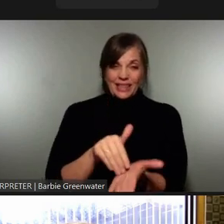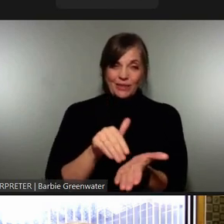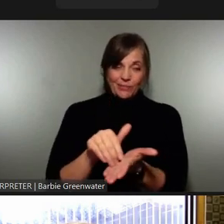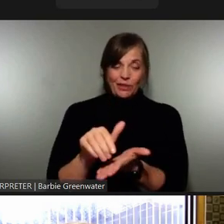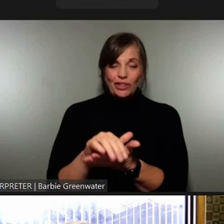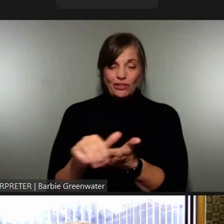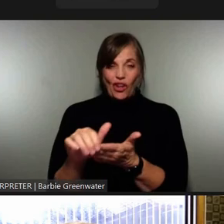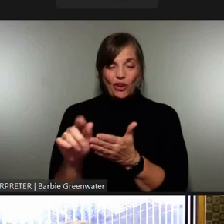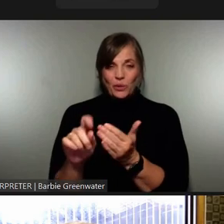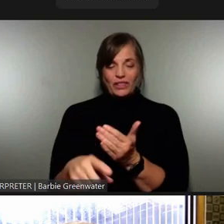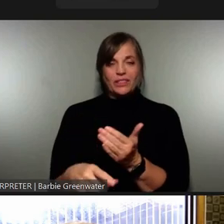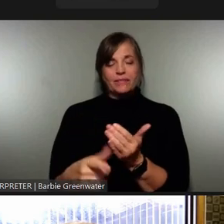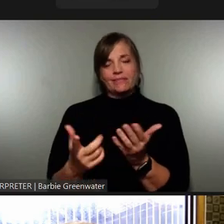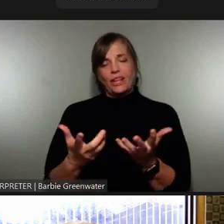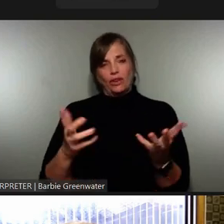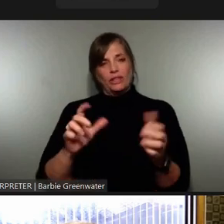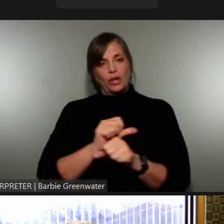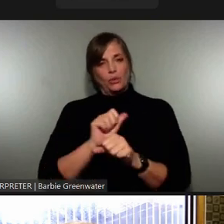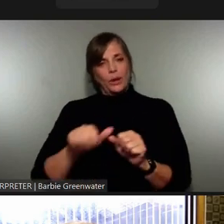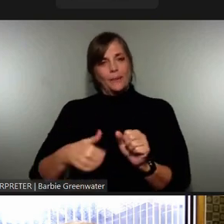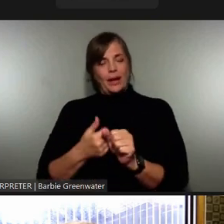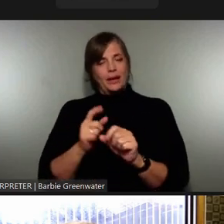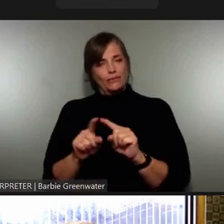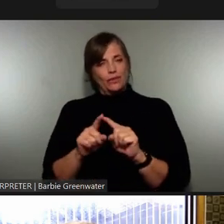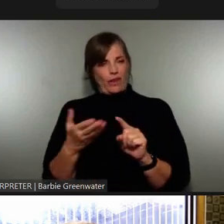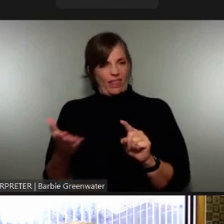So there's a lot behind it, obviously, a whole bunch of factors.